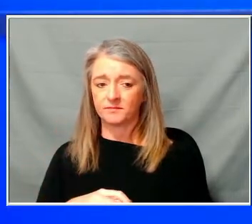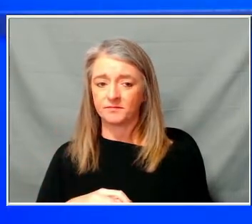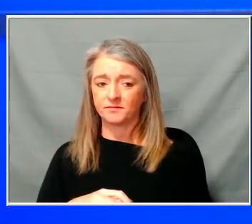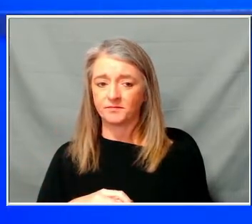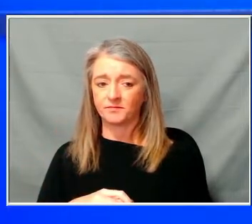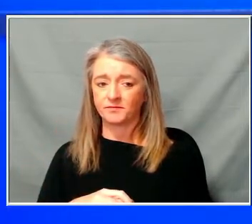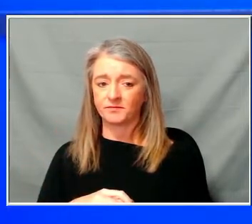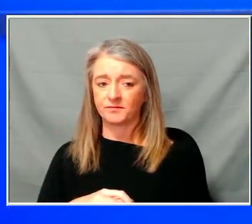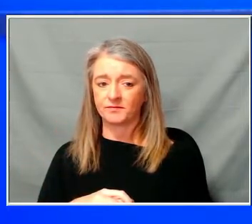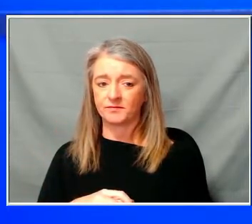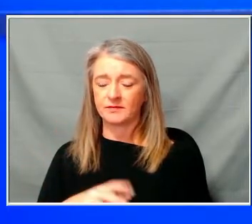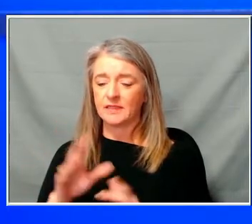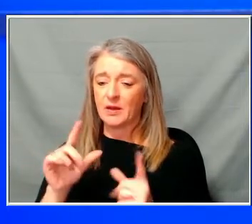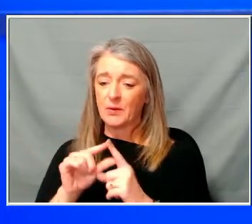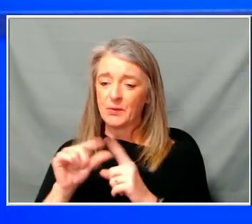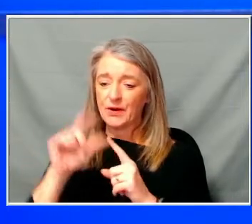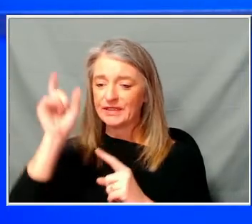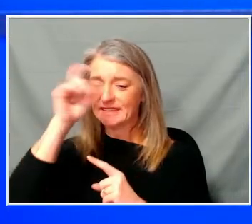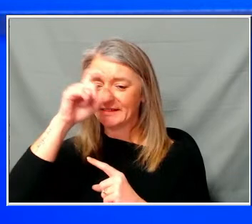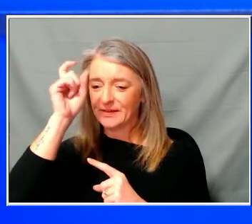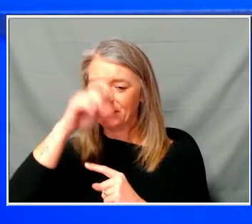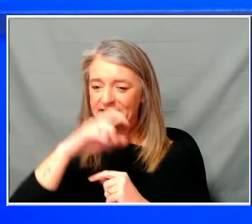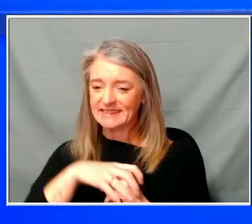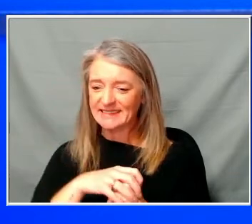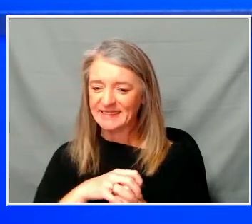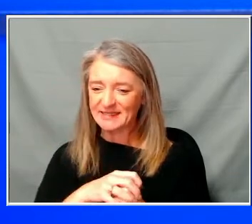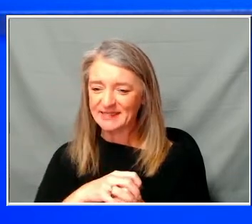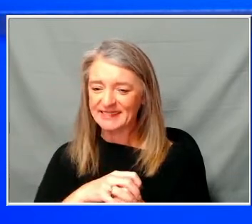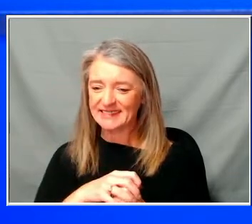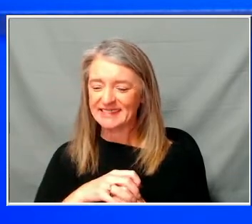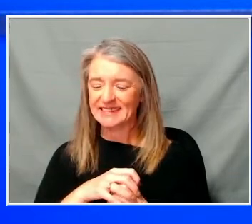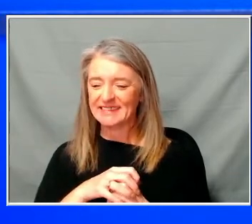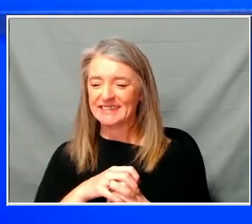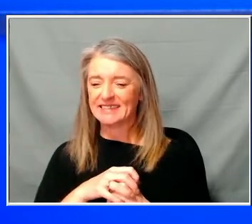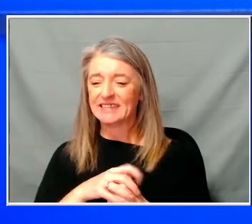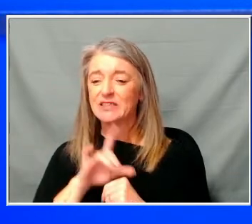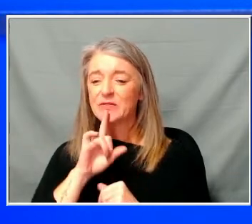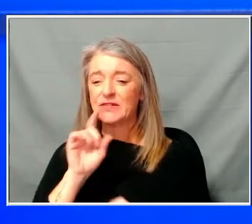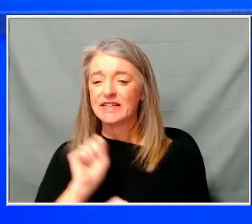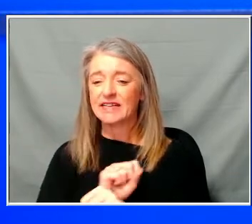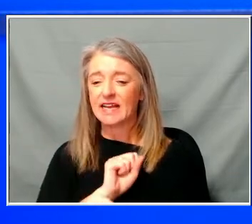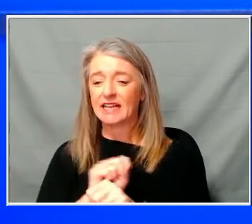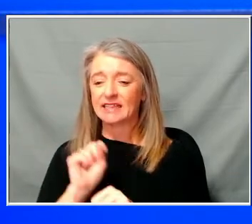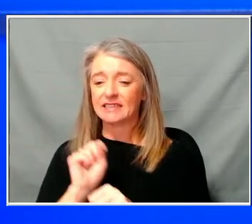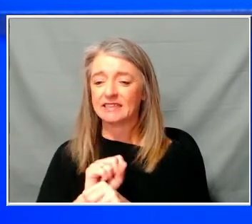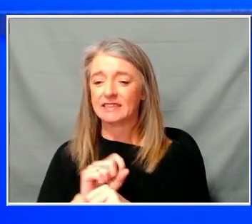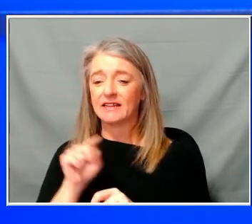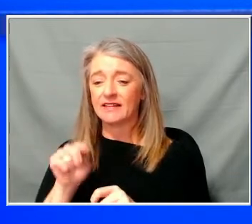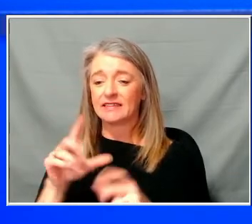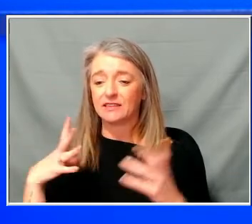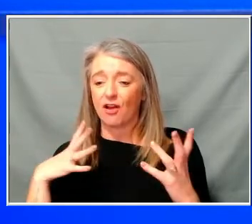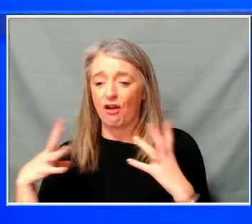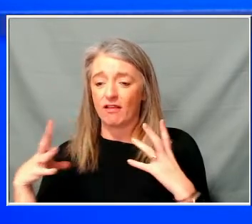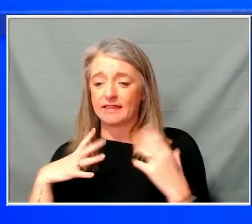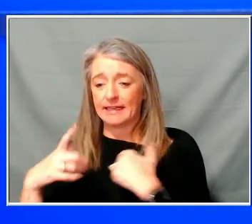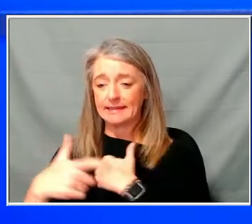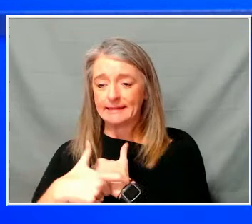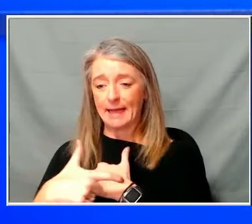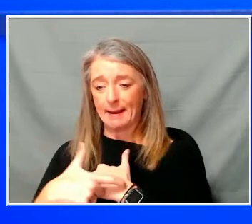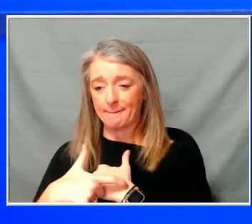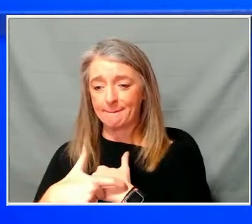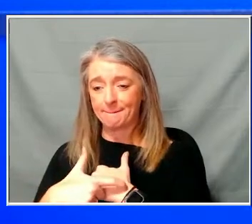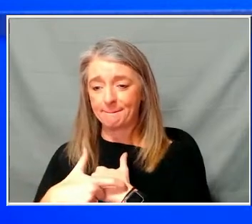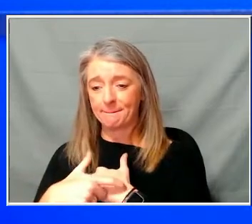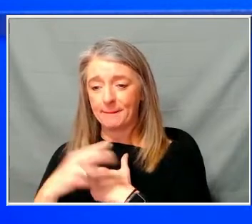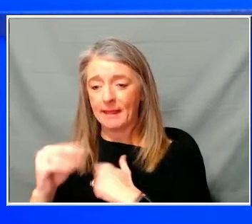for words of wisdom here, you're getting blood from a stone. But Stop it. The reality is that, you know, this is the holiday season, and